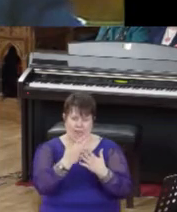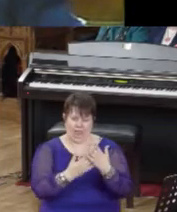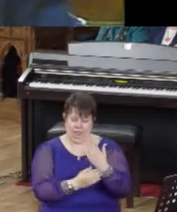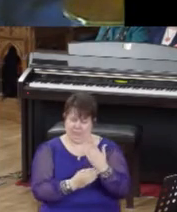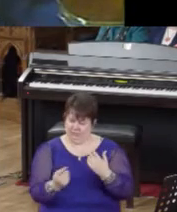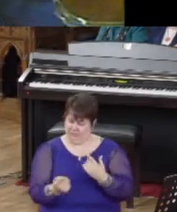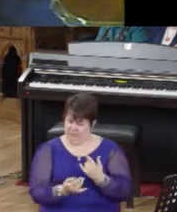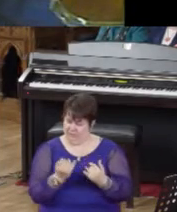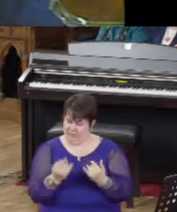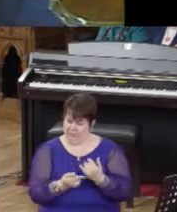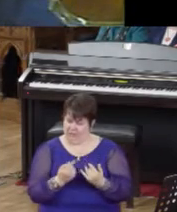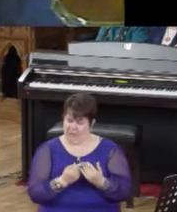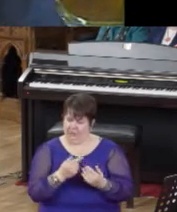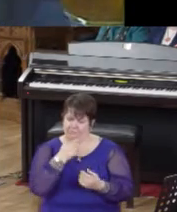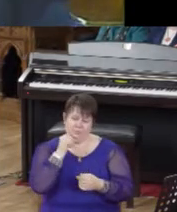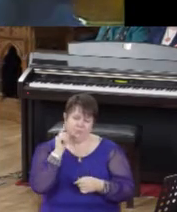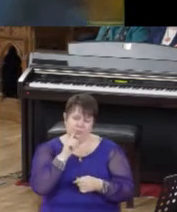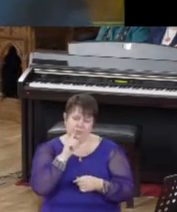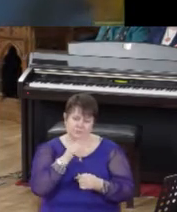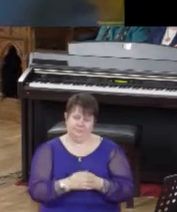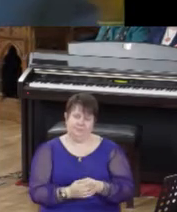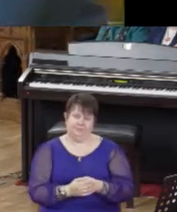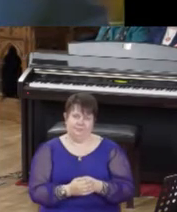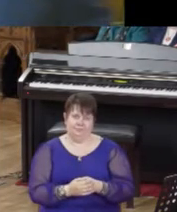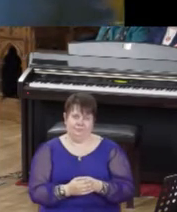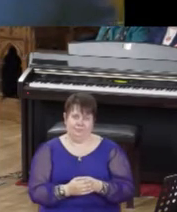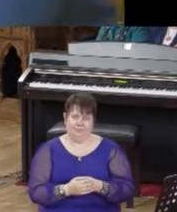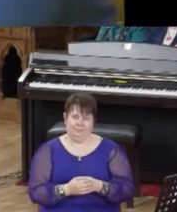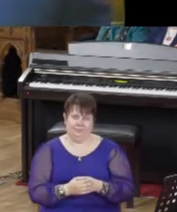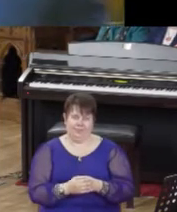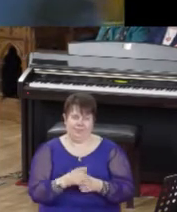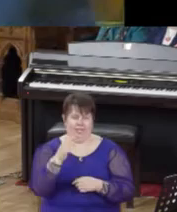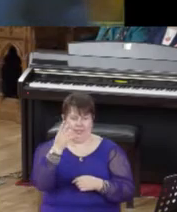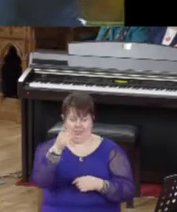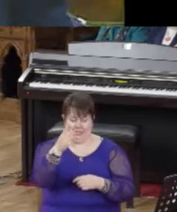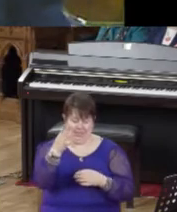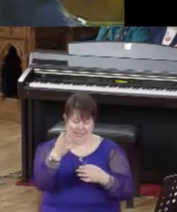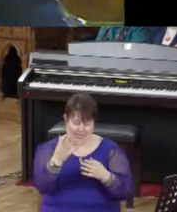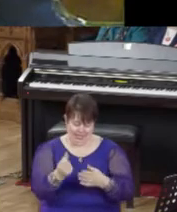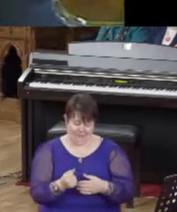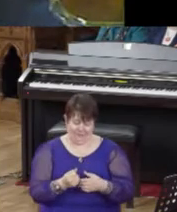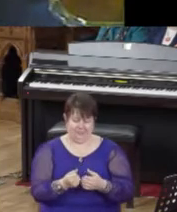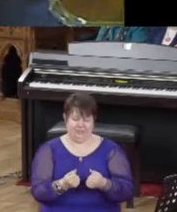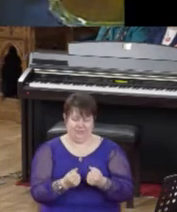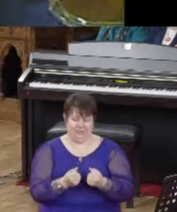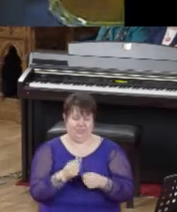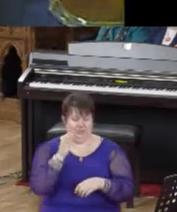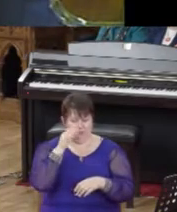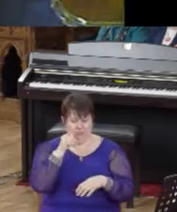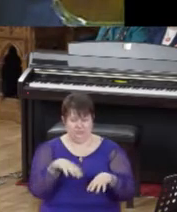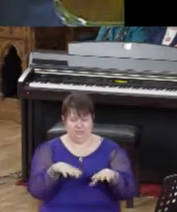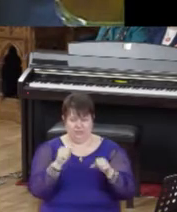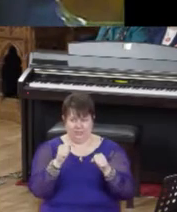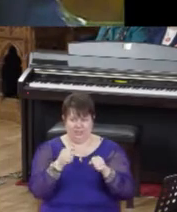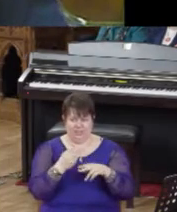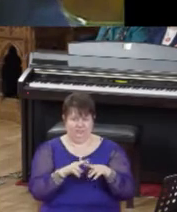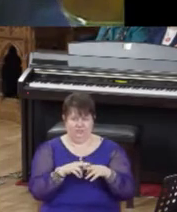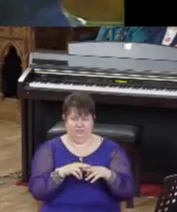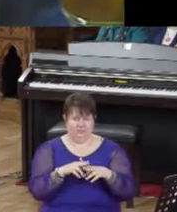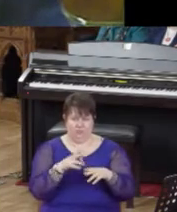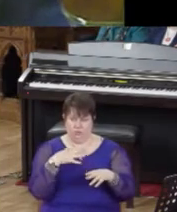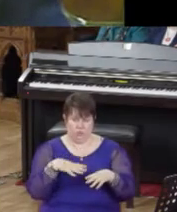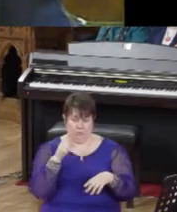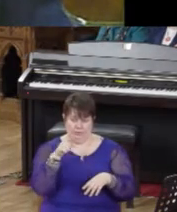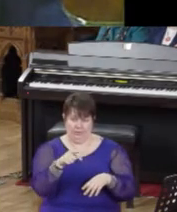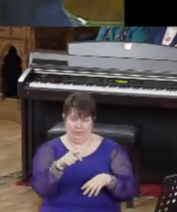Andrew Nielsen, Andrew Stephen, Daniel Tudor, Stuart Watson, Leanne Weir, have accepted office as elders. If anyone has any